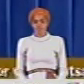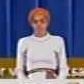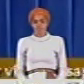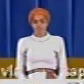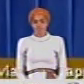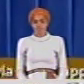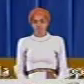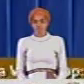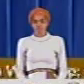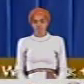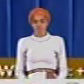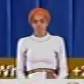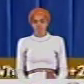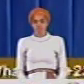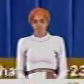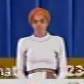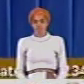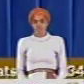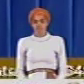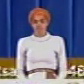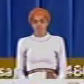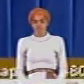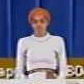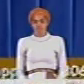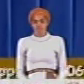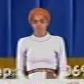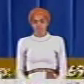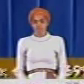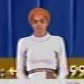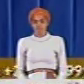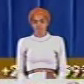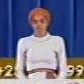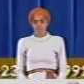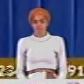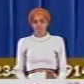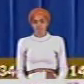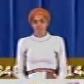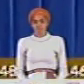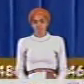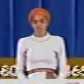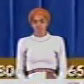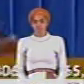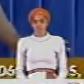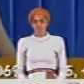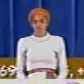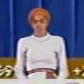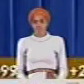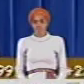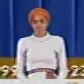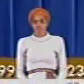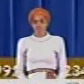magana. Ina farin ciki Allah ya kara bude mata fere haka a cikin sunan Yesu.